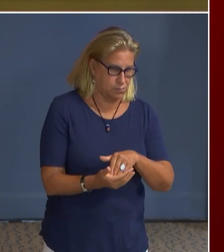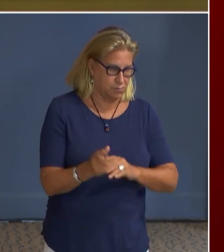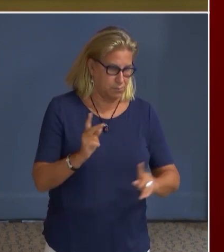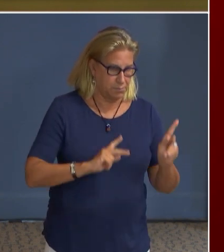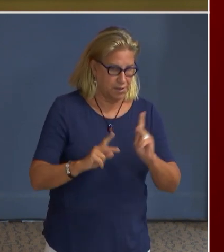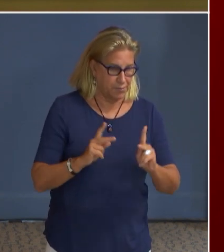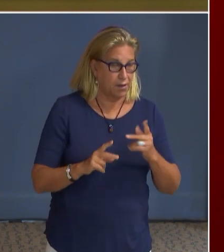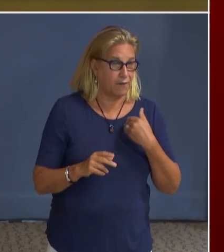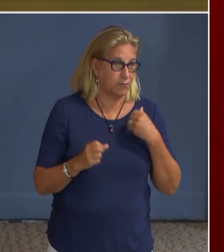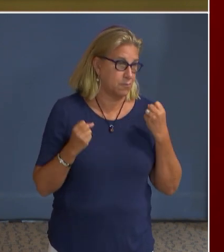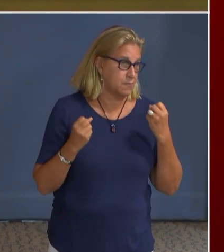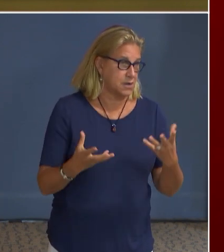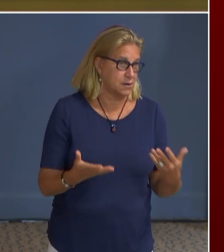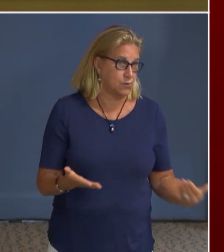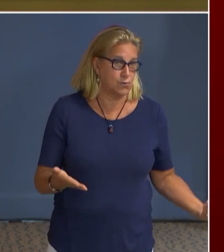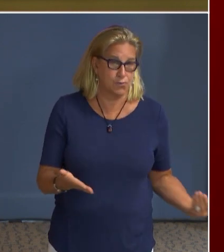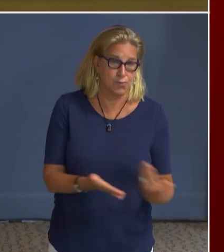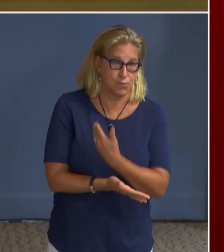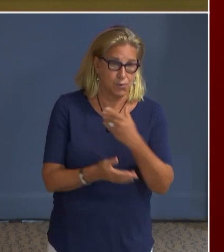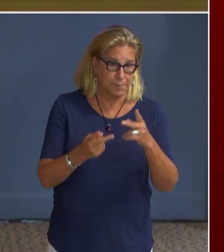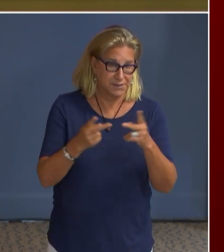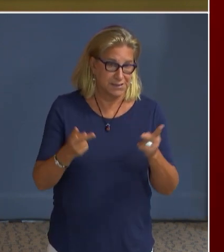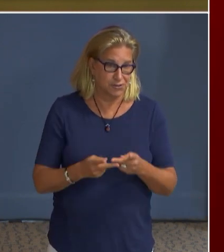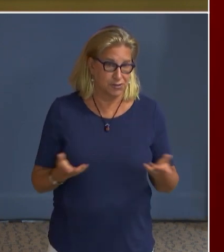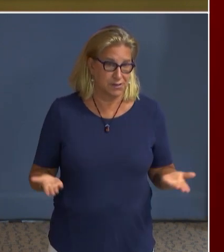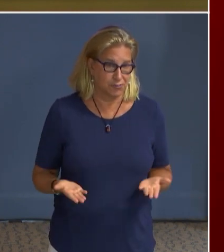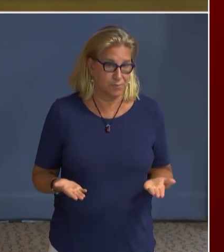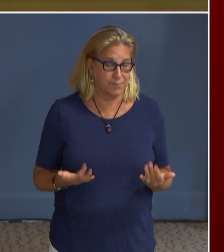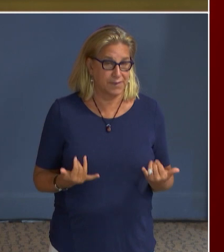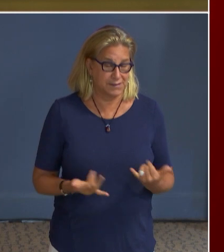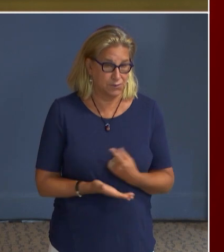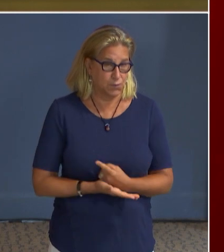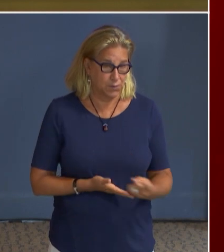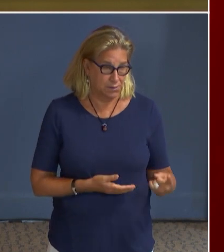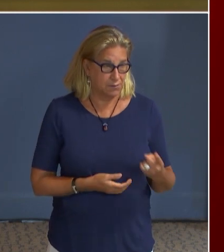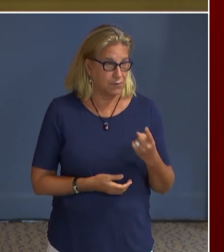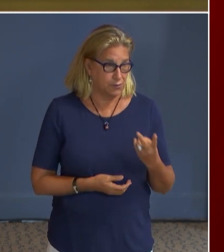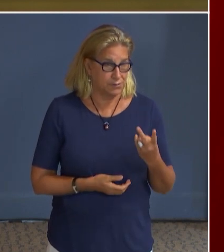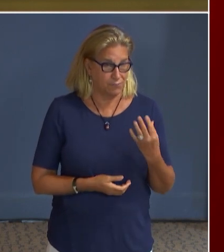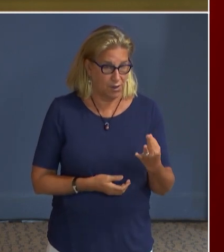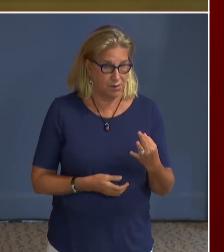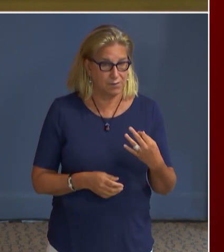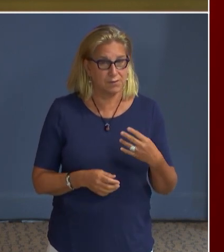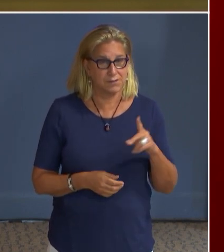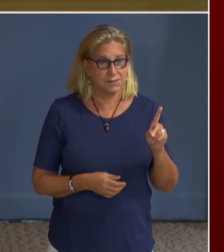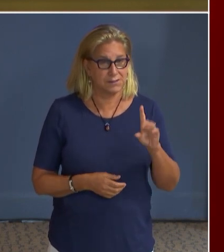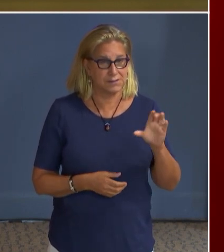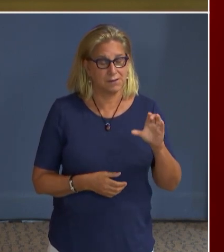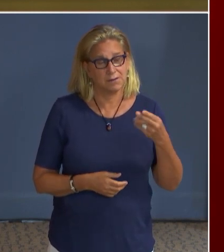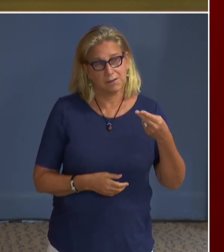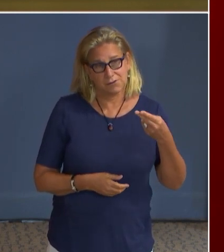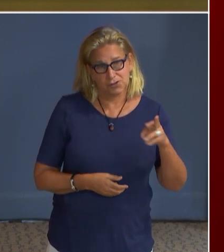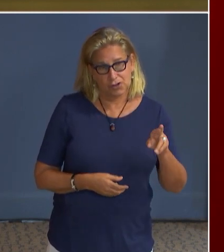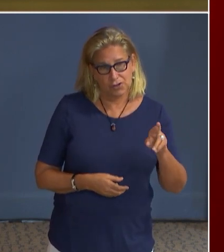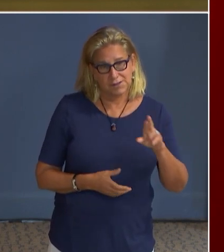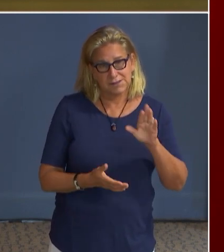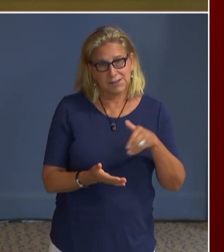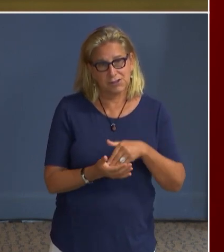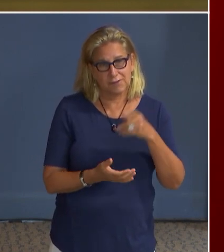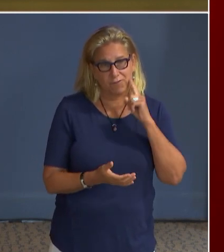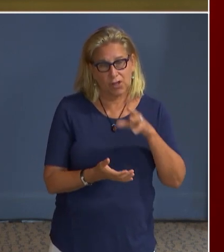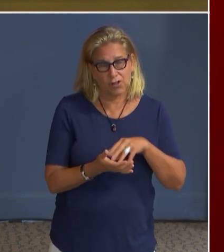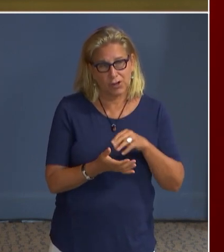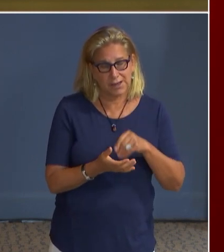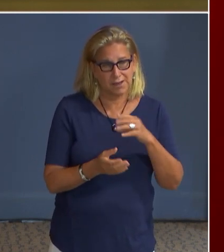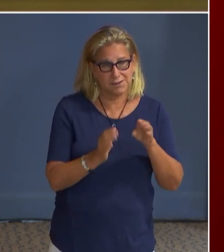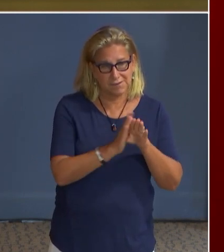government. And this week, on Thursday and Friday, DCHR Center for Learning and Development will